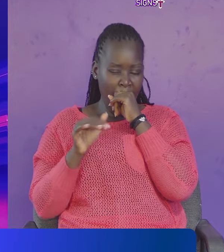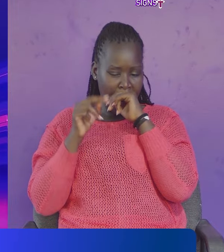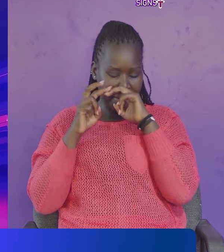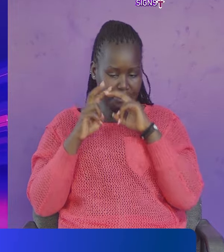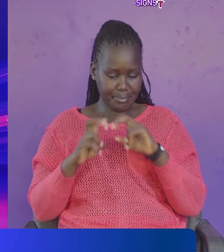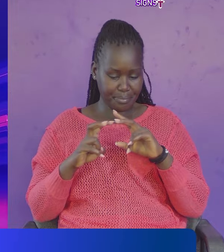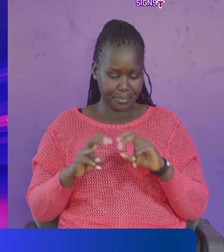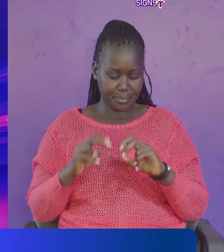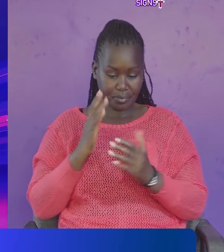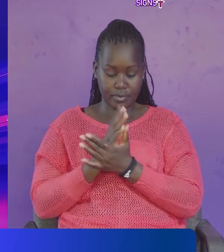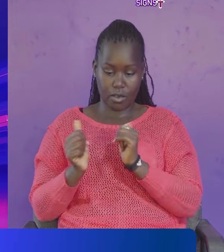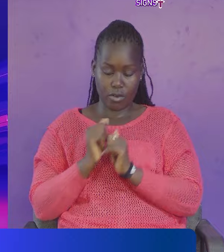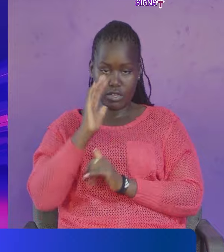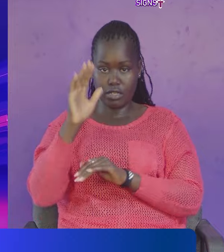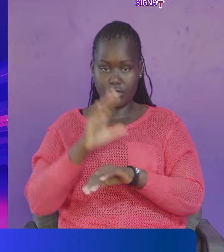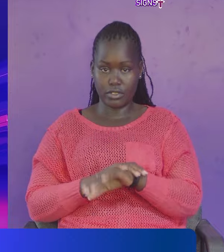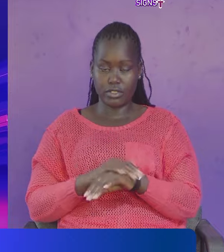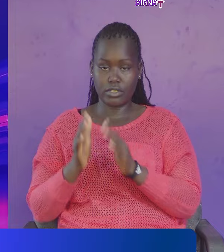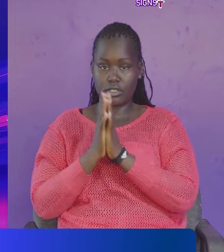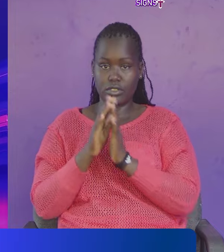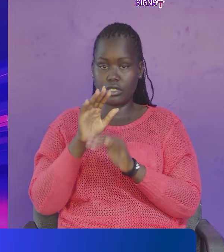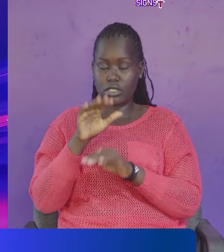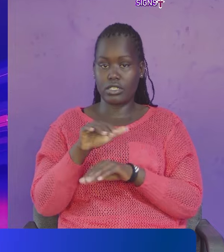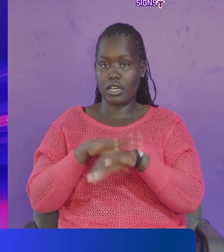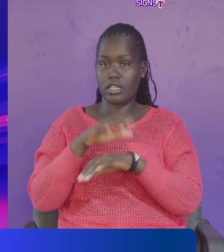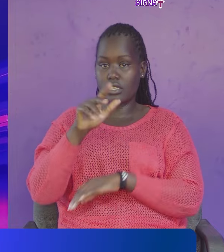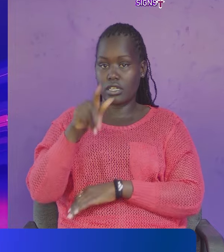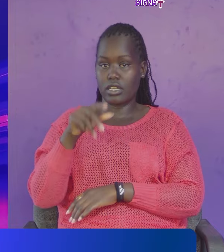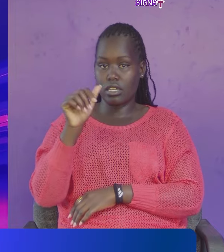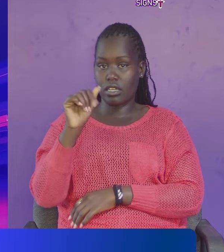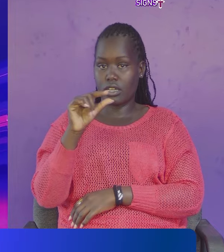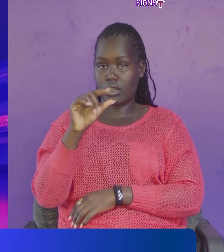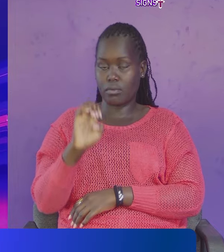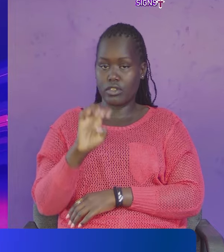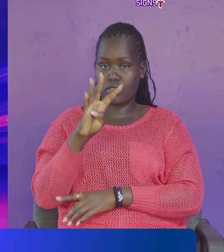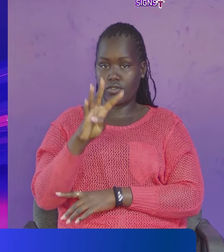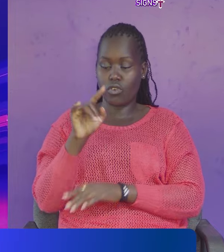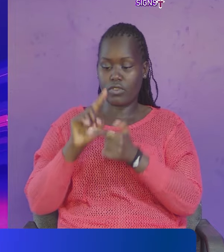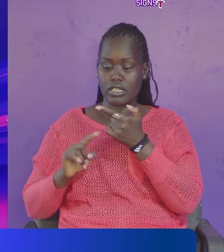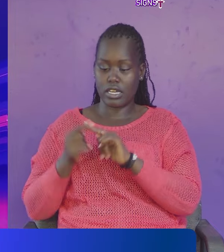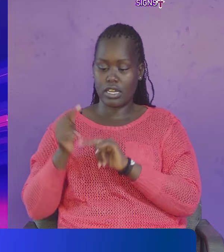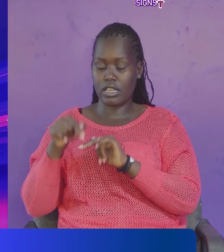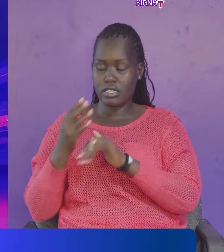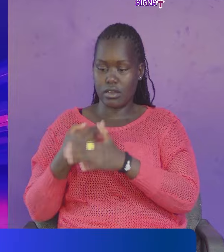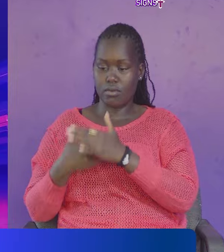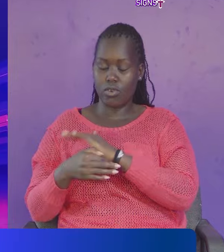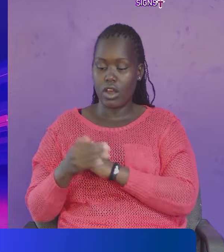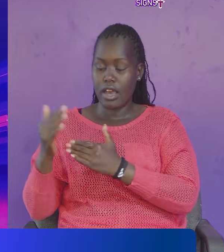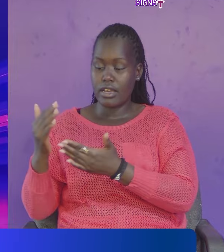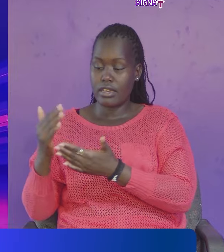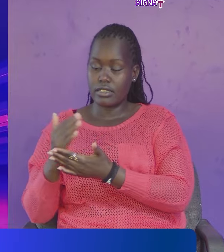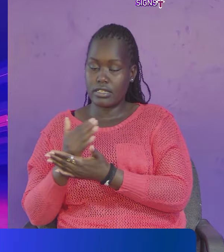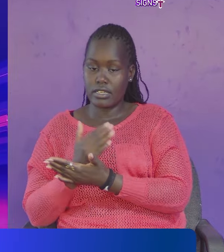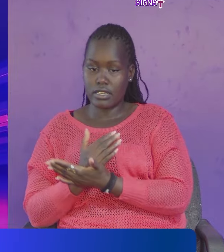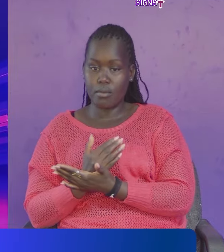is a story that you'll find on page 4 of the Standard this morning. And some of the